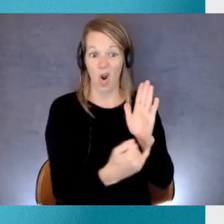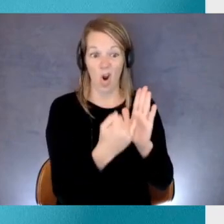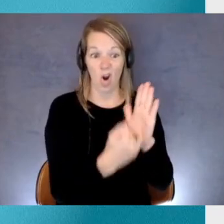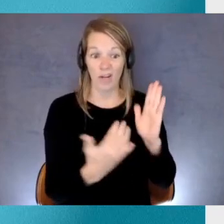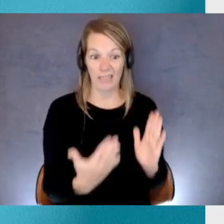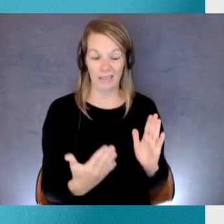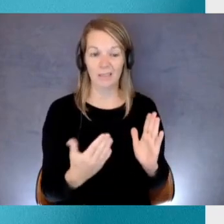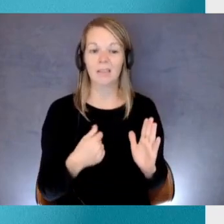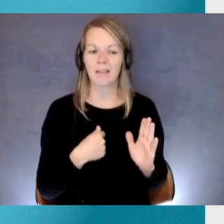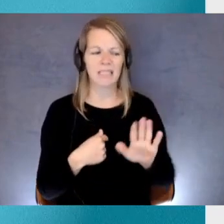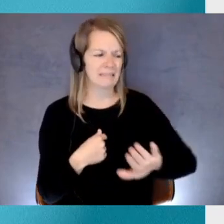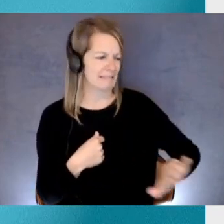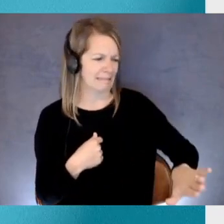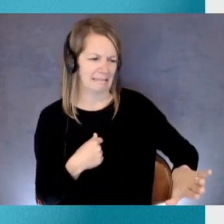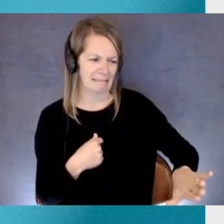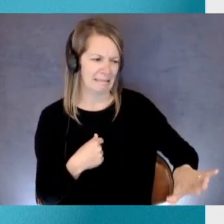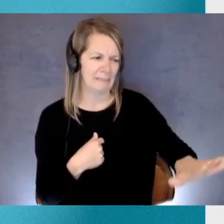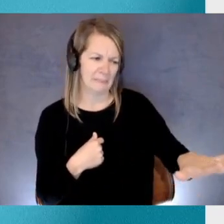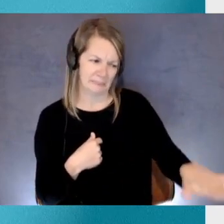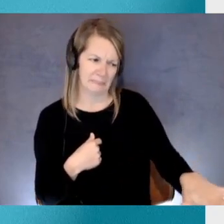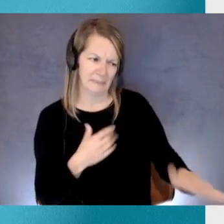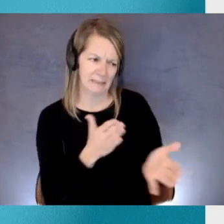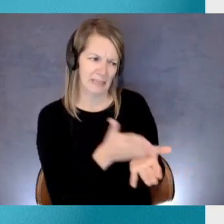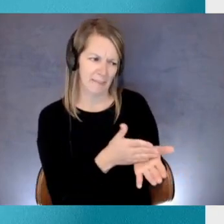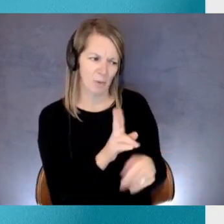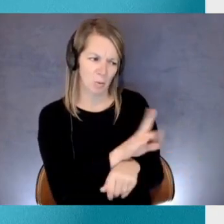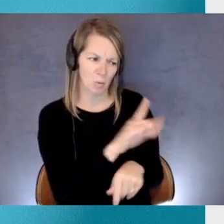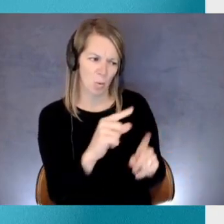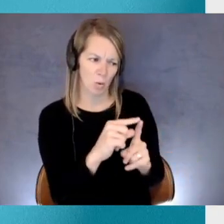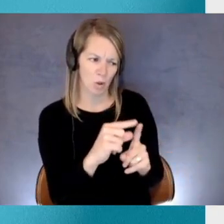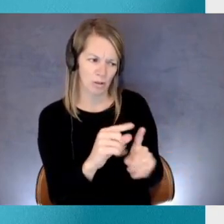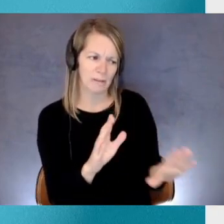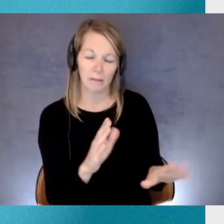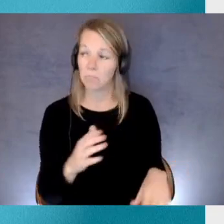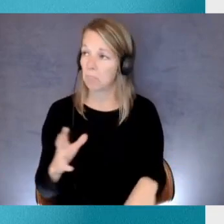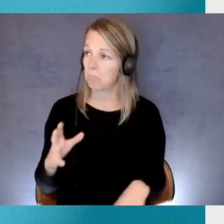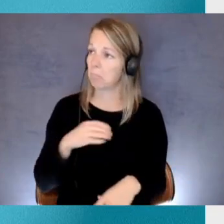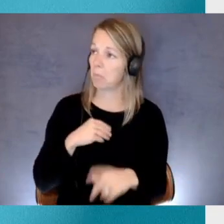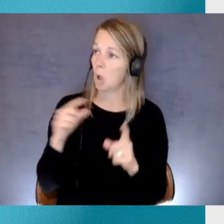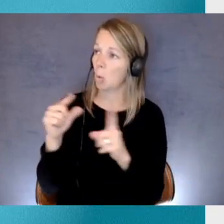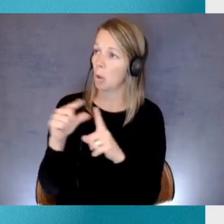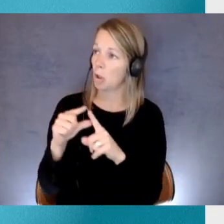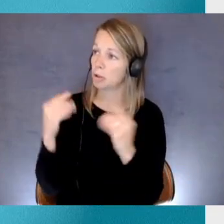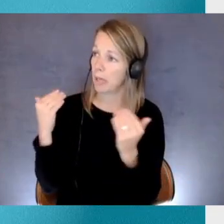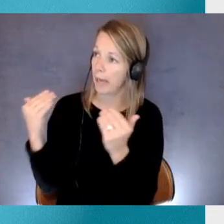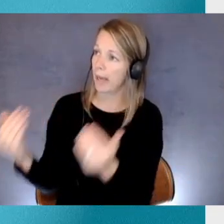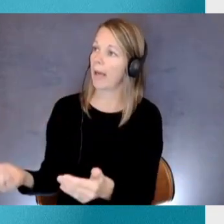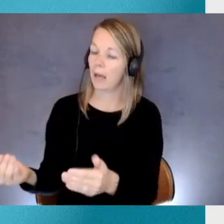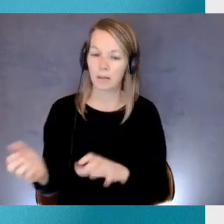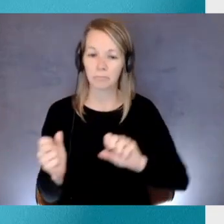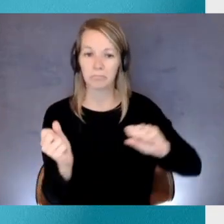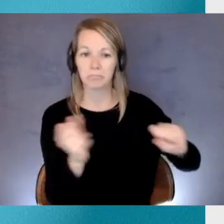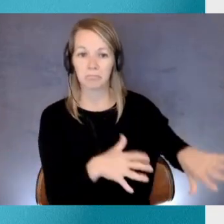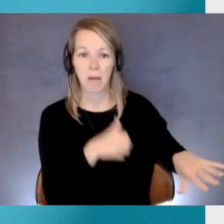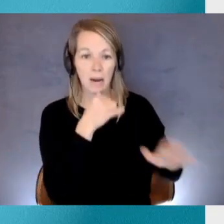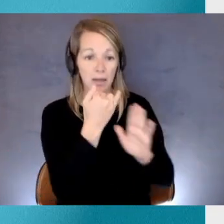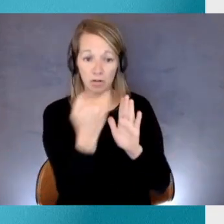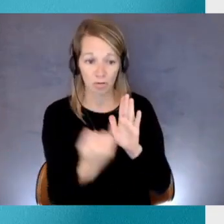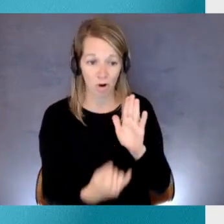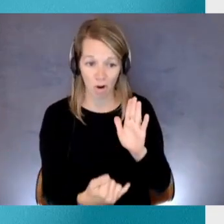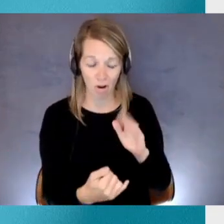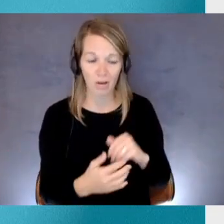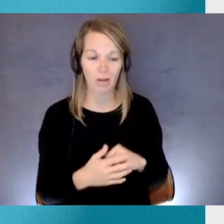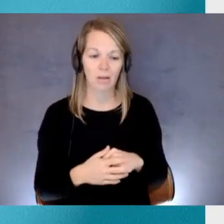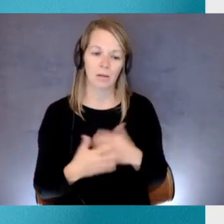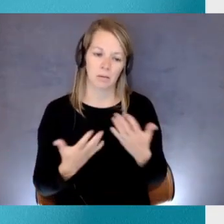told to put my crayons away, my markers away, and to use your words. And I was okay with words, so I left the drawing behind. And that's a piece I